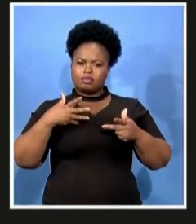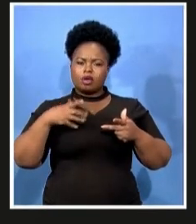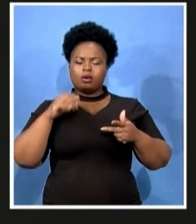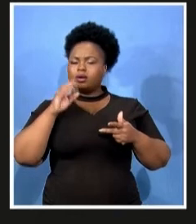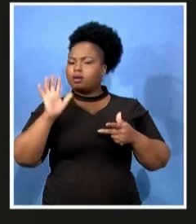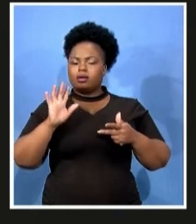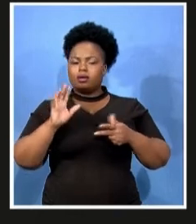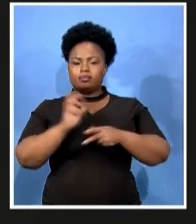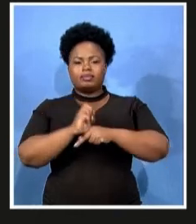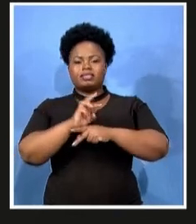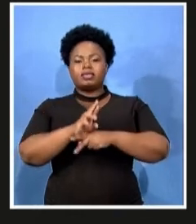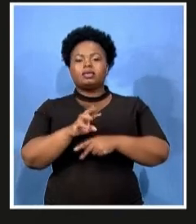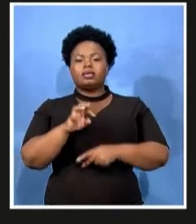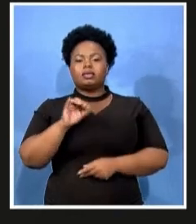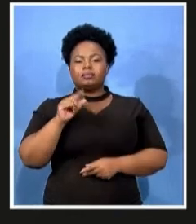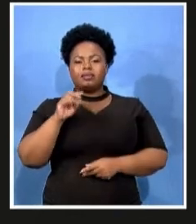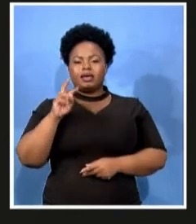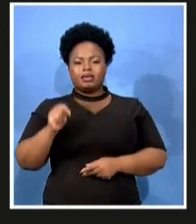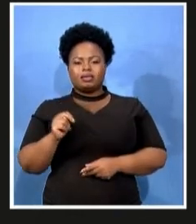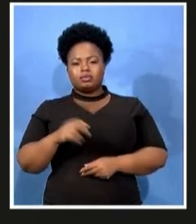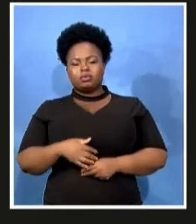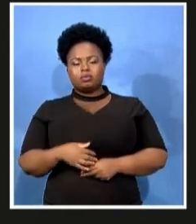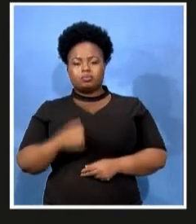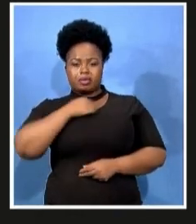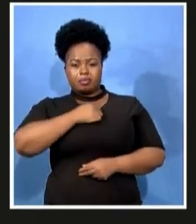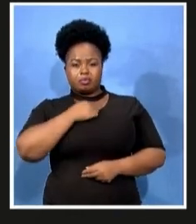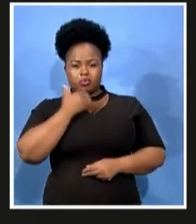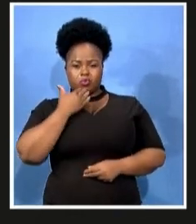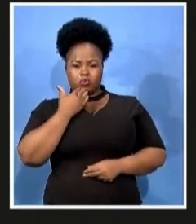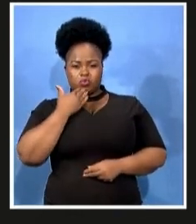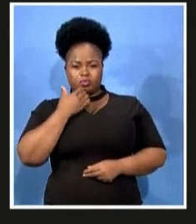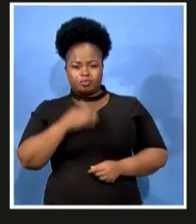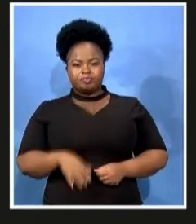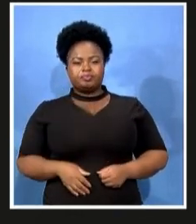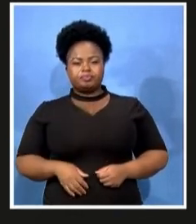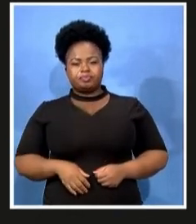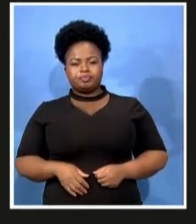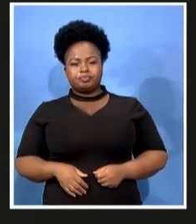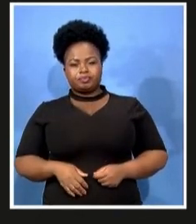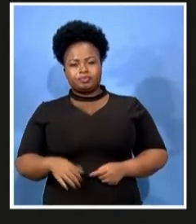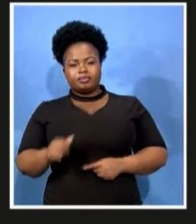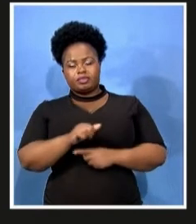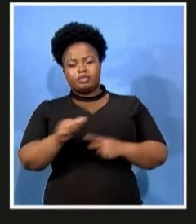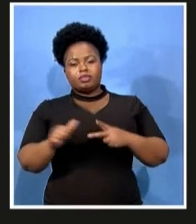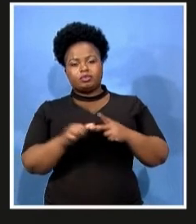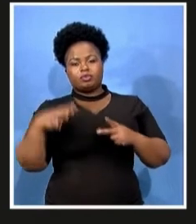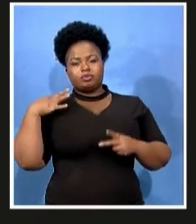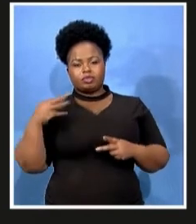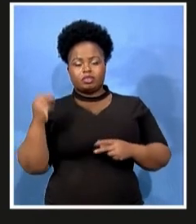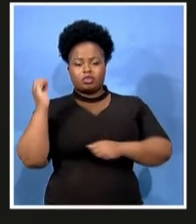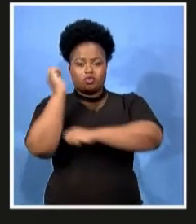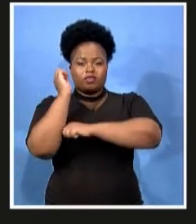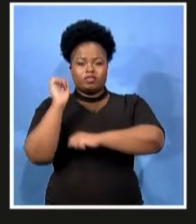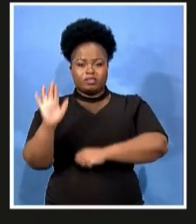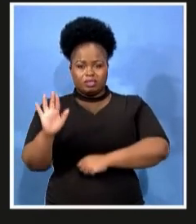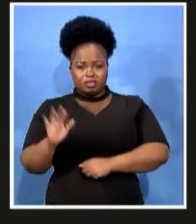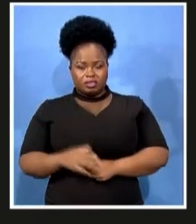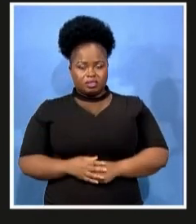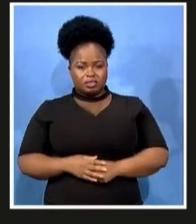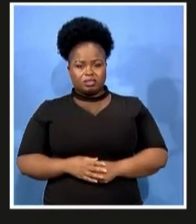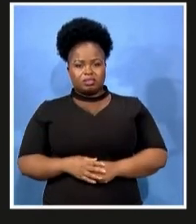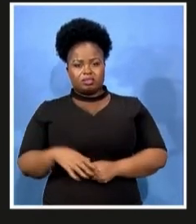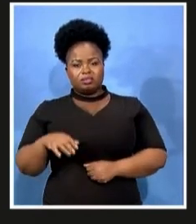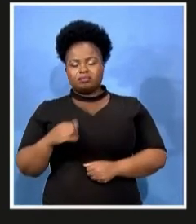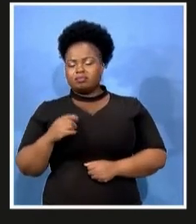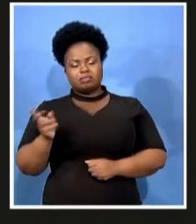an apology from the Deputy Minister's office. He won't be able to attend the meeting because